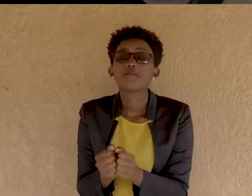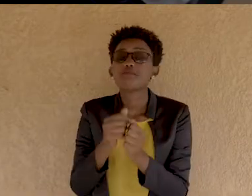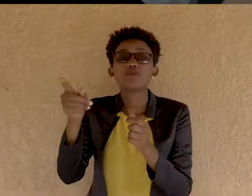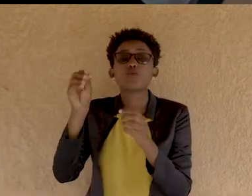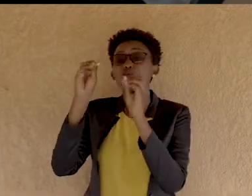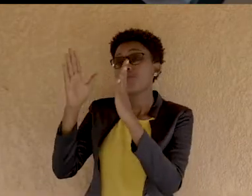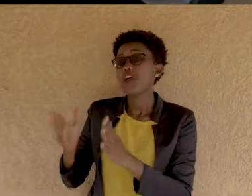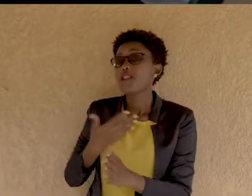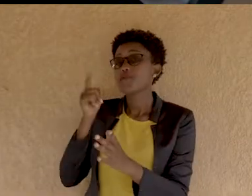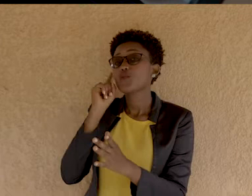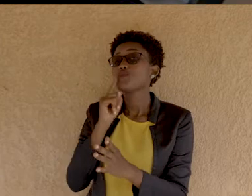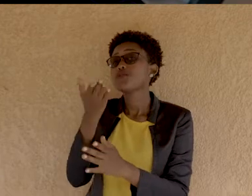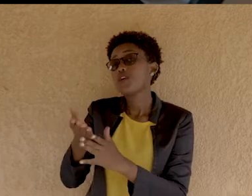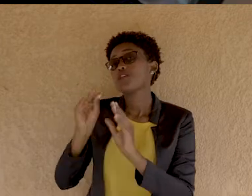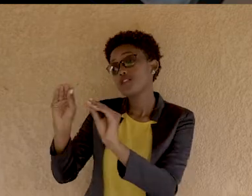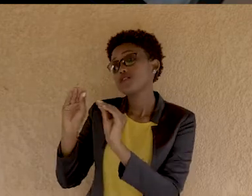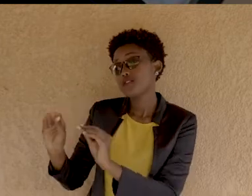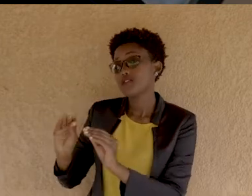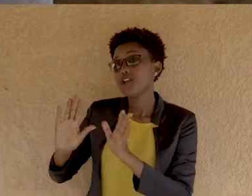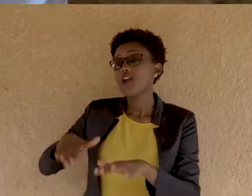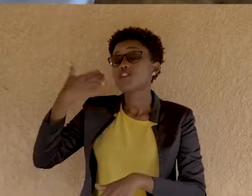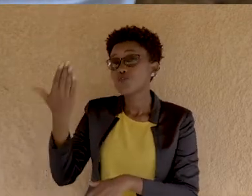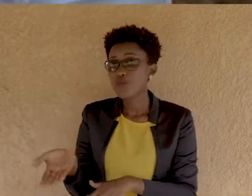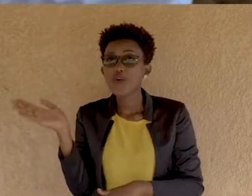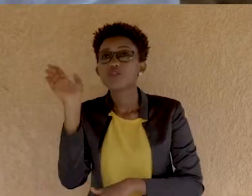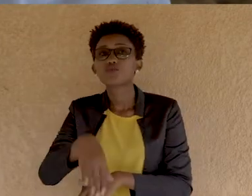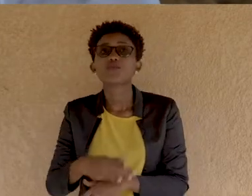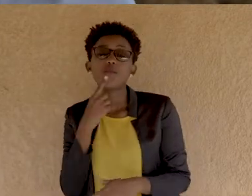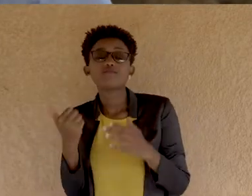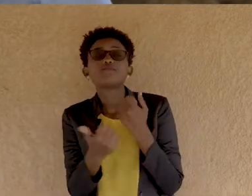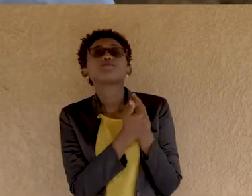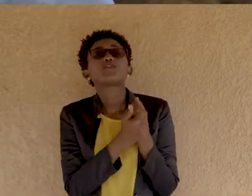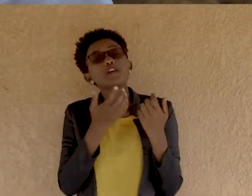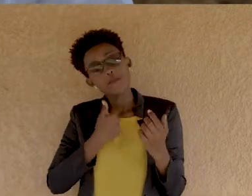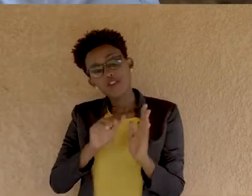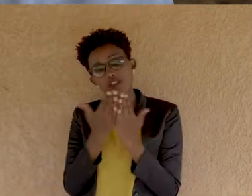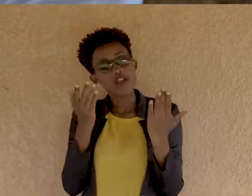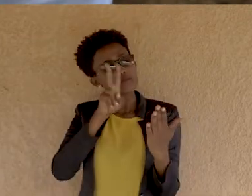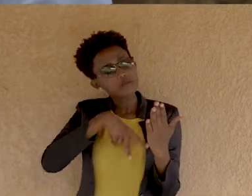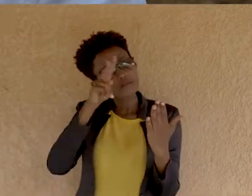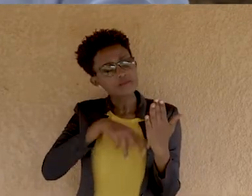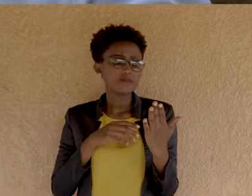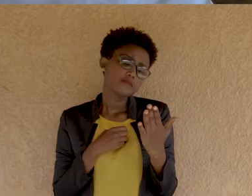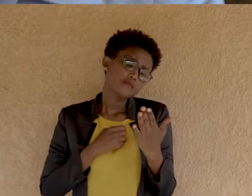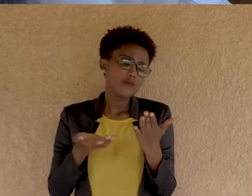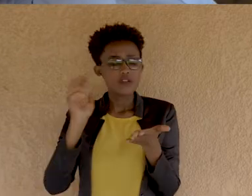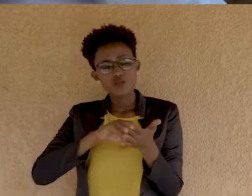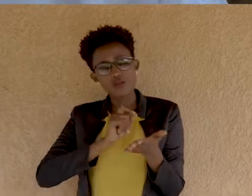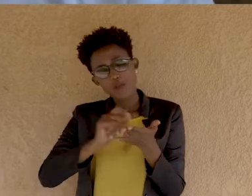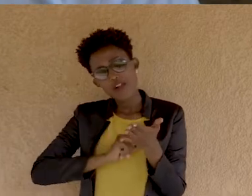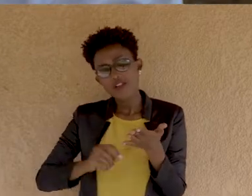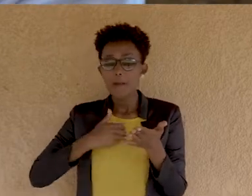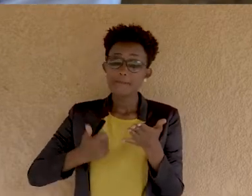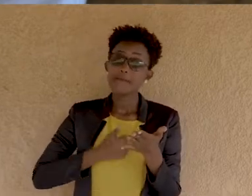teacher. Once the day was over, I would be brought back to my cell, but I would have my notebook with me, which had all